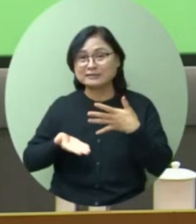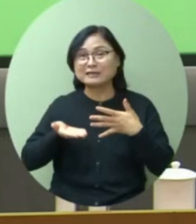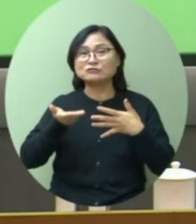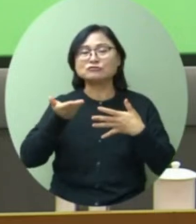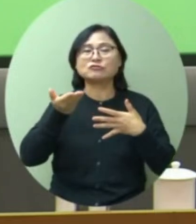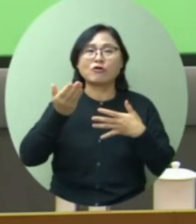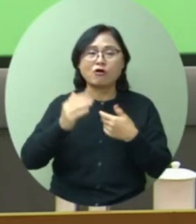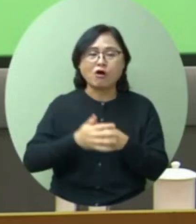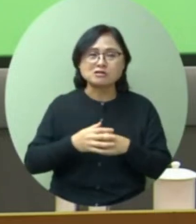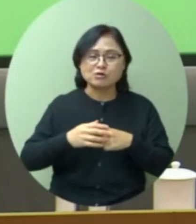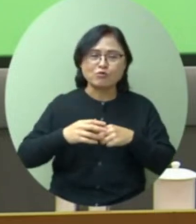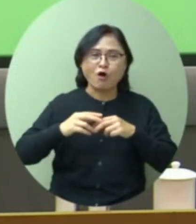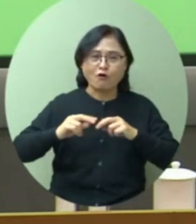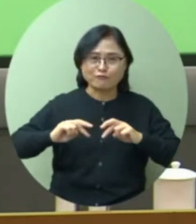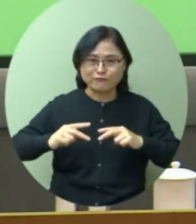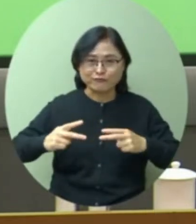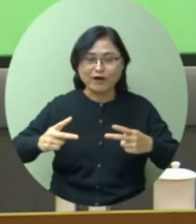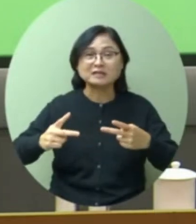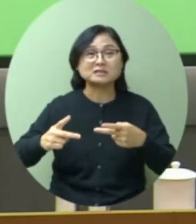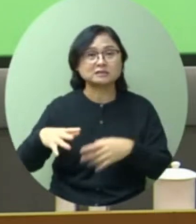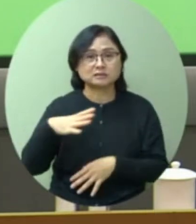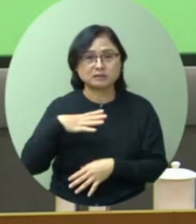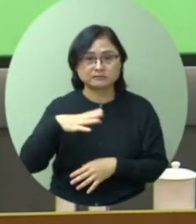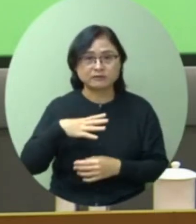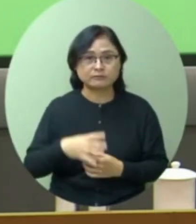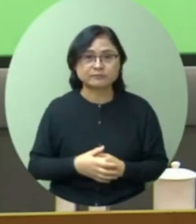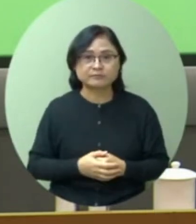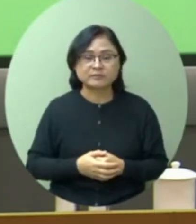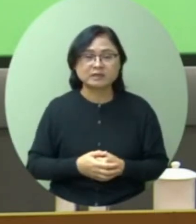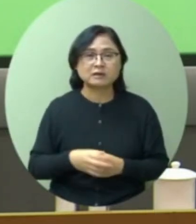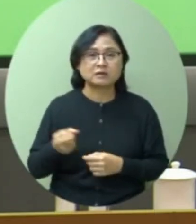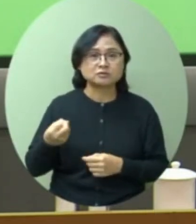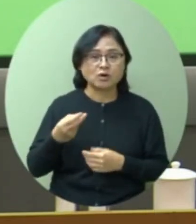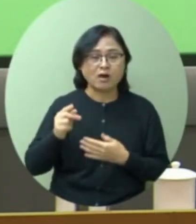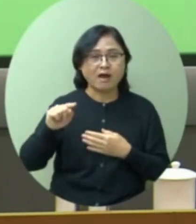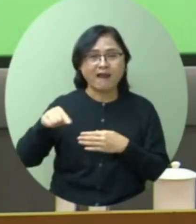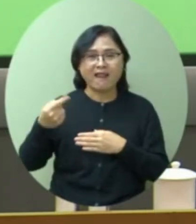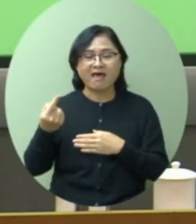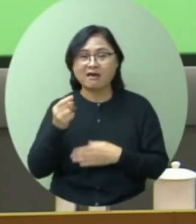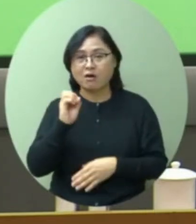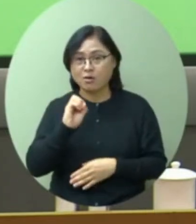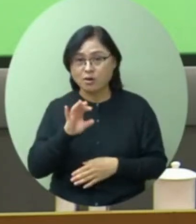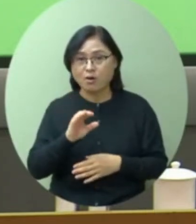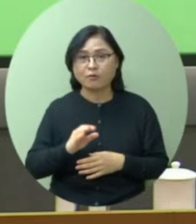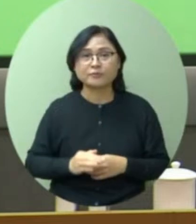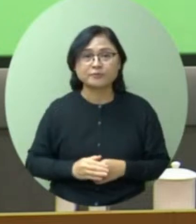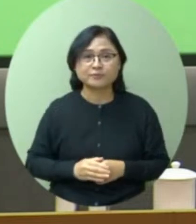That's our vision as we find new growth points in our pursuit of reform.